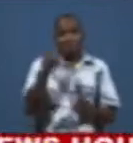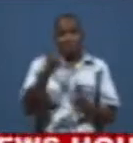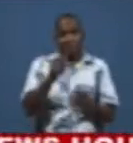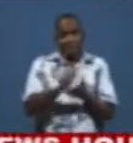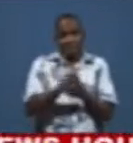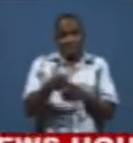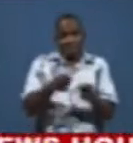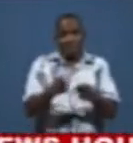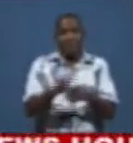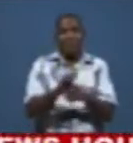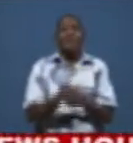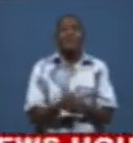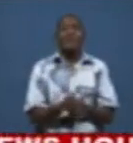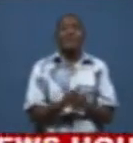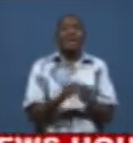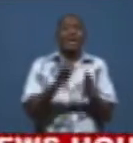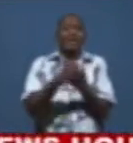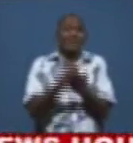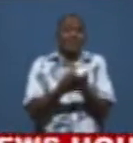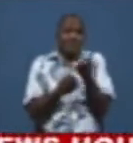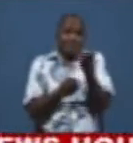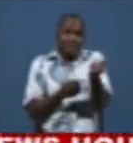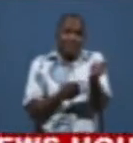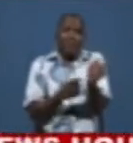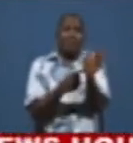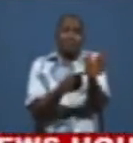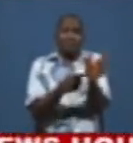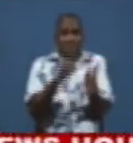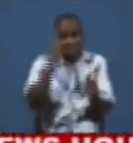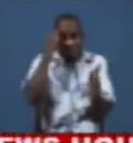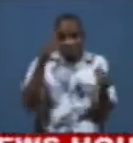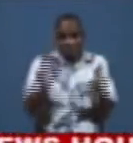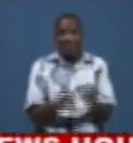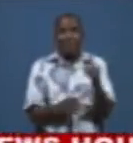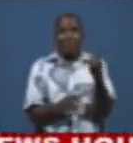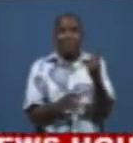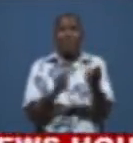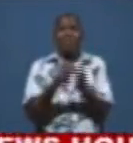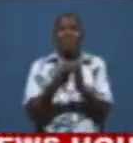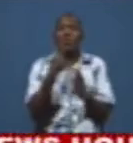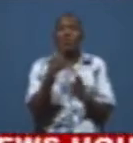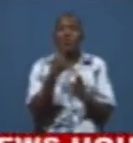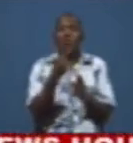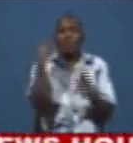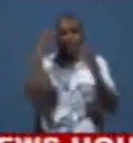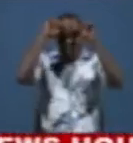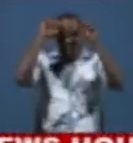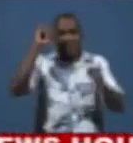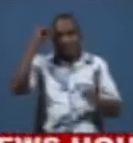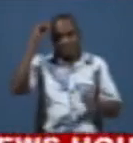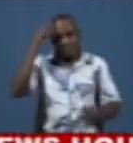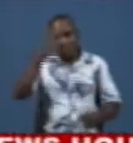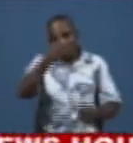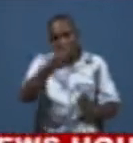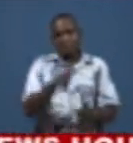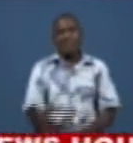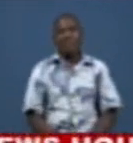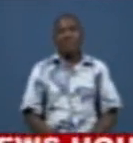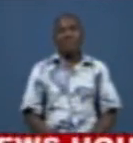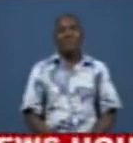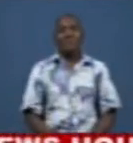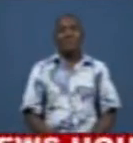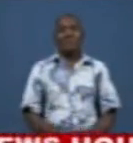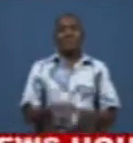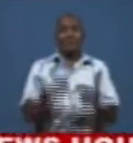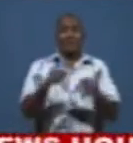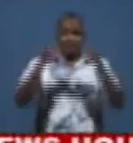business. On the face of the evidence presented, government official one appears to be no other than former President John Dramani Mahama,